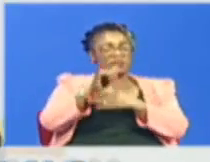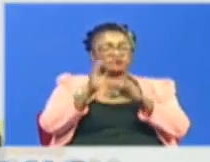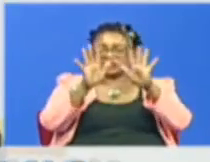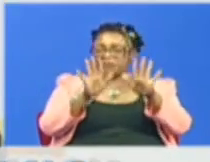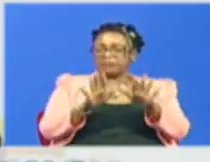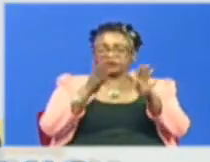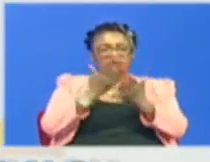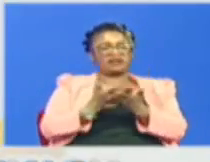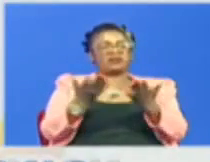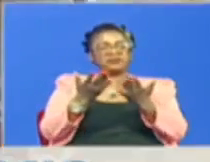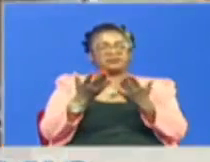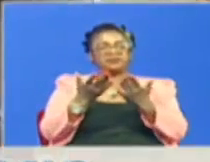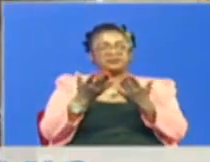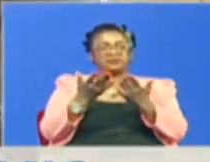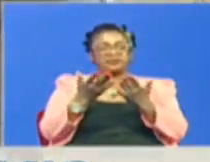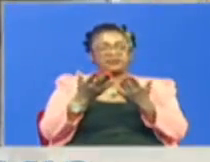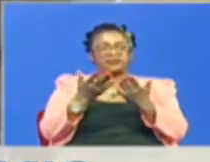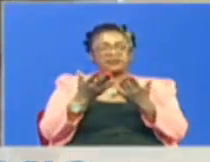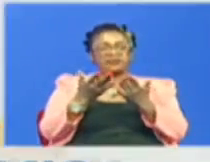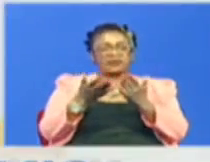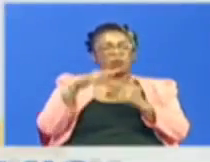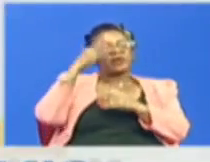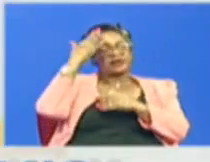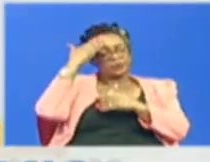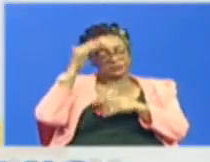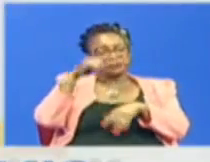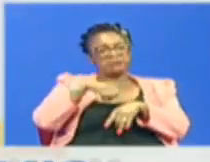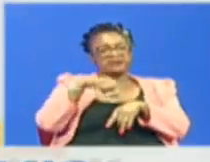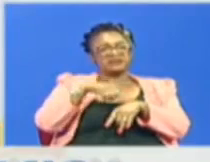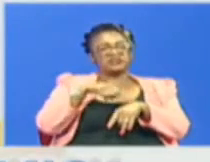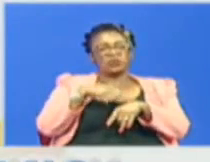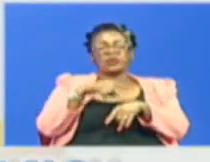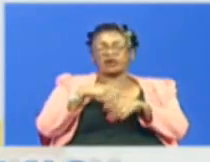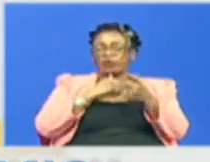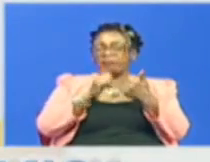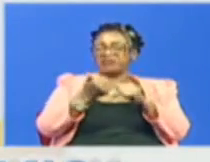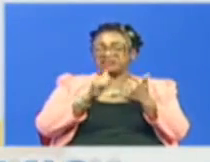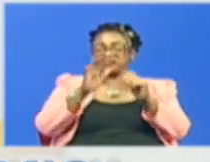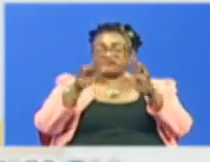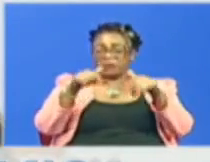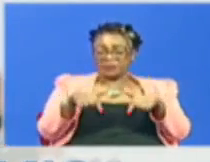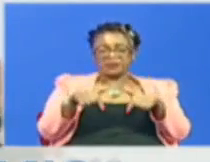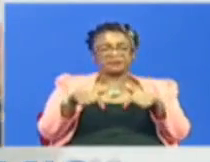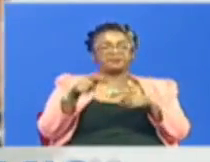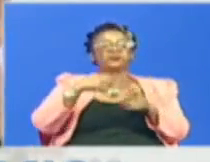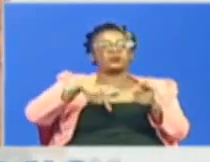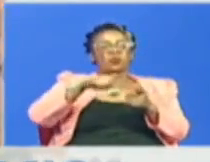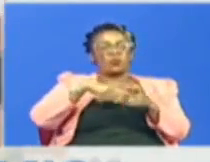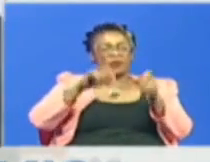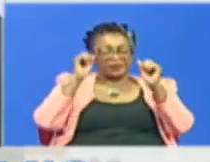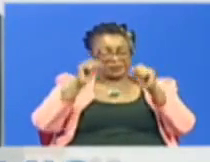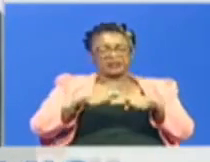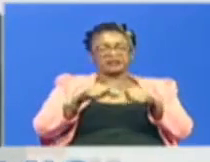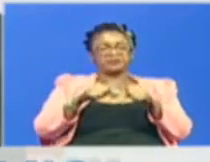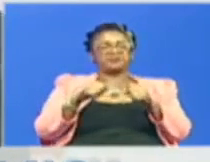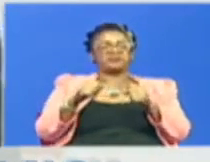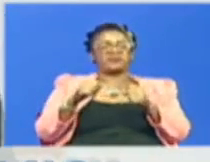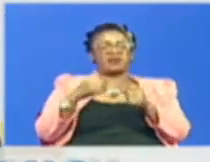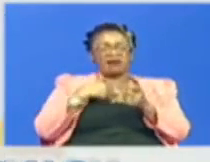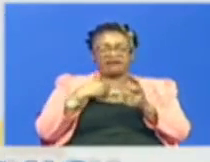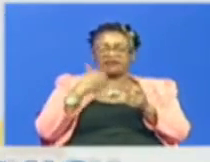think I know that very well. The minute we are globally competitive from here, we can repurpose a lot of